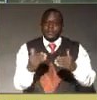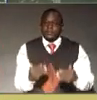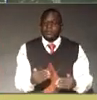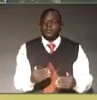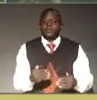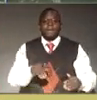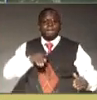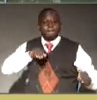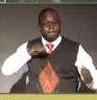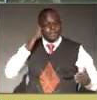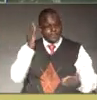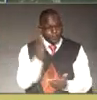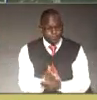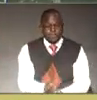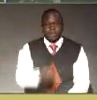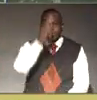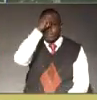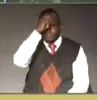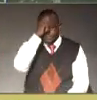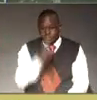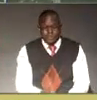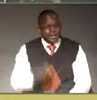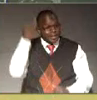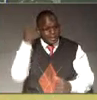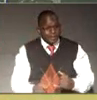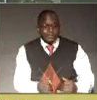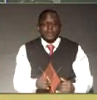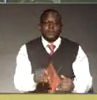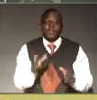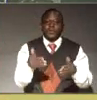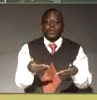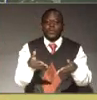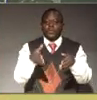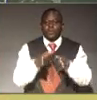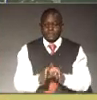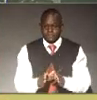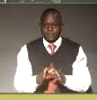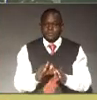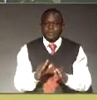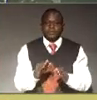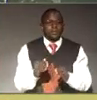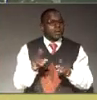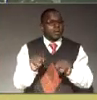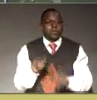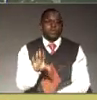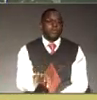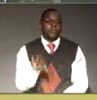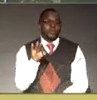nail in the coffin, I would say it is the last nail in the coffin, it gives us no option.